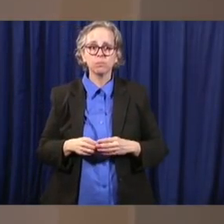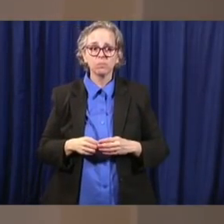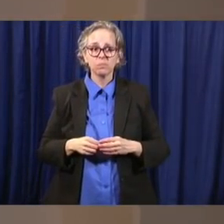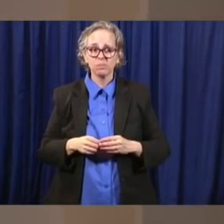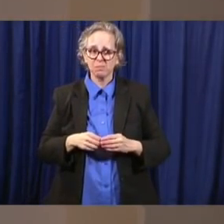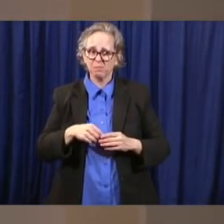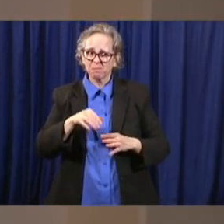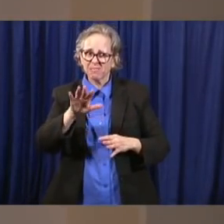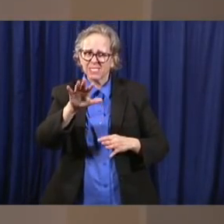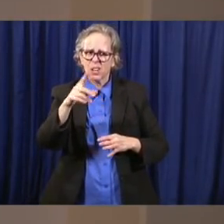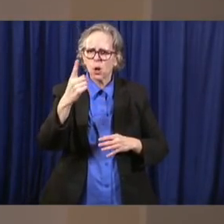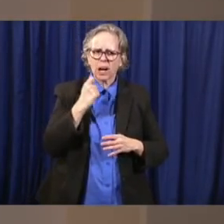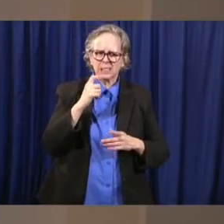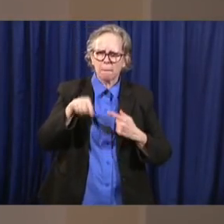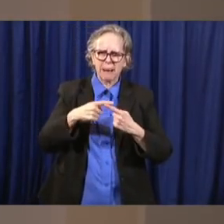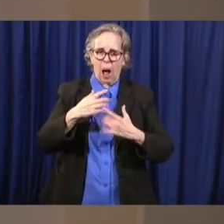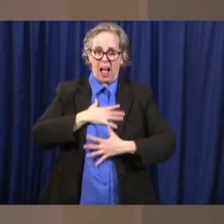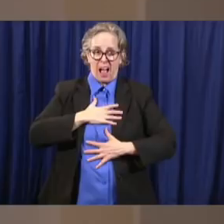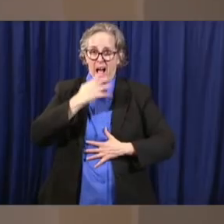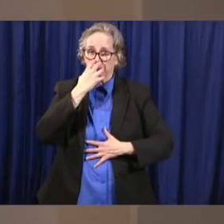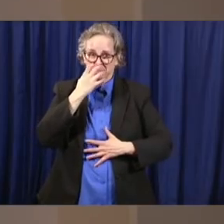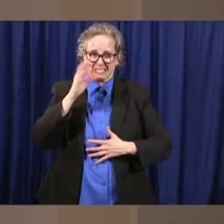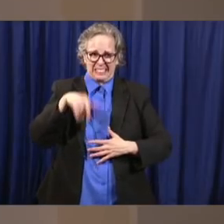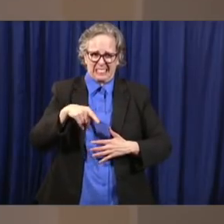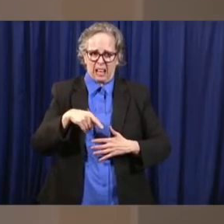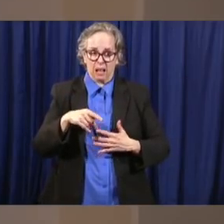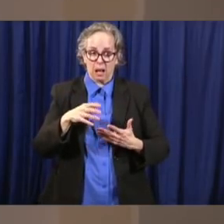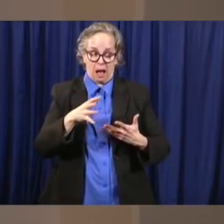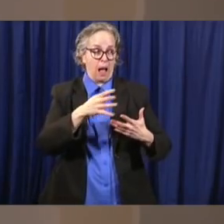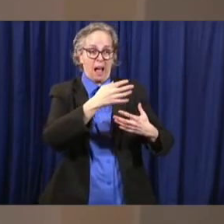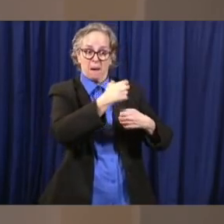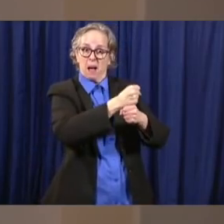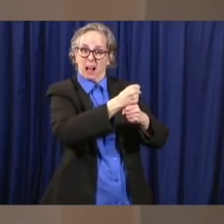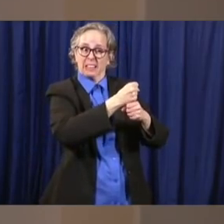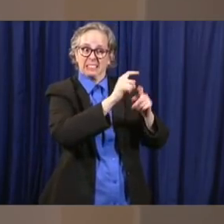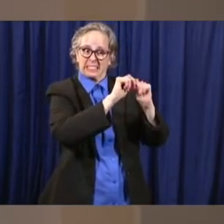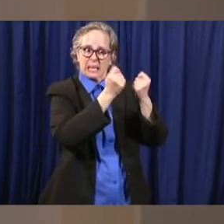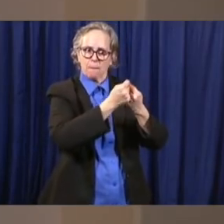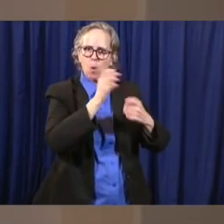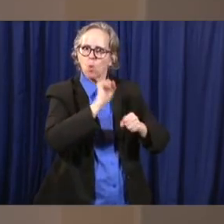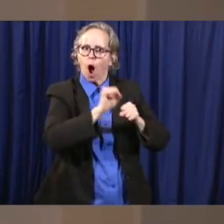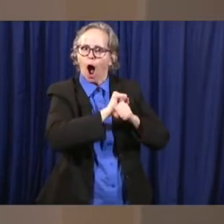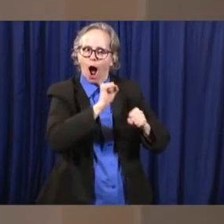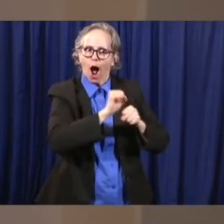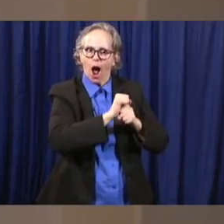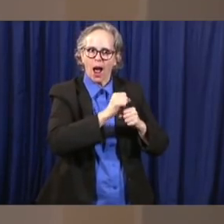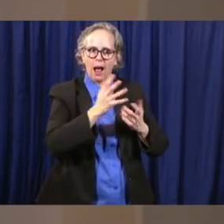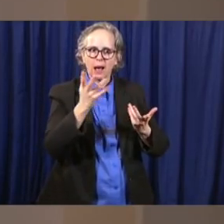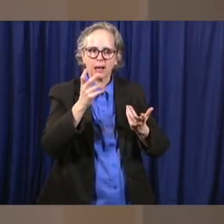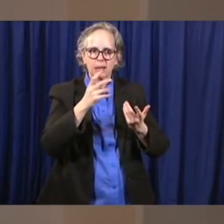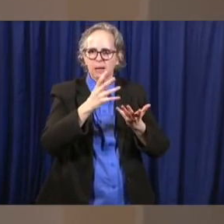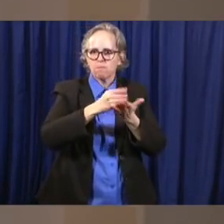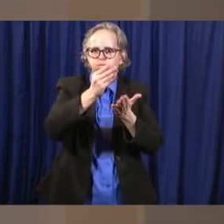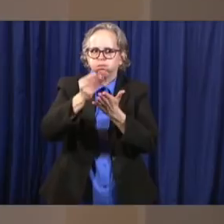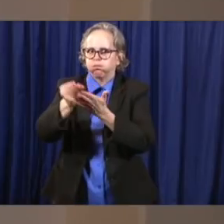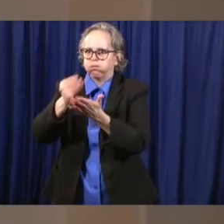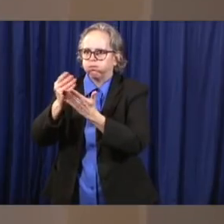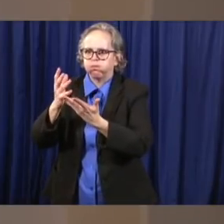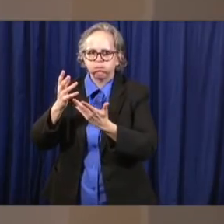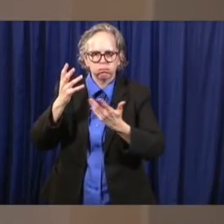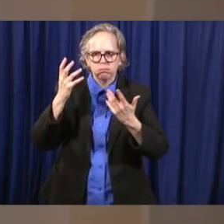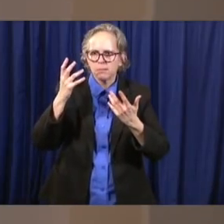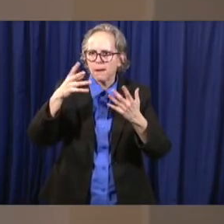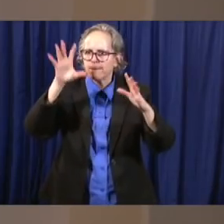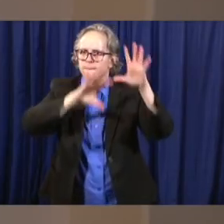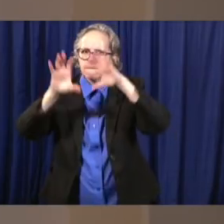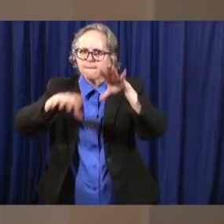We have a team, the manufacturing team is working on it, the acquisition team at the EOC is working on it,